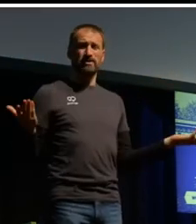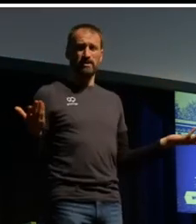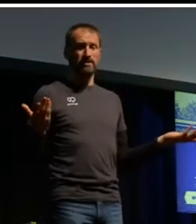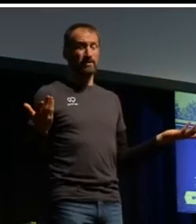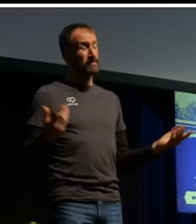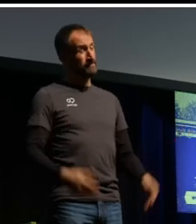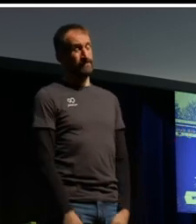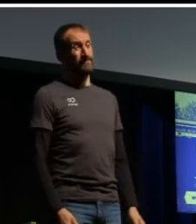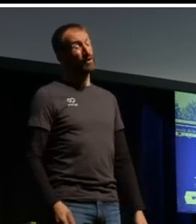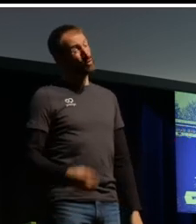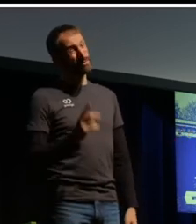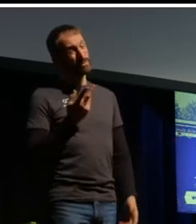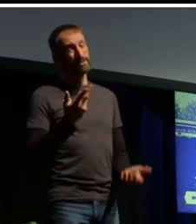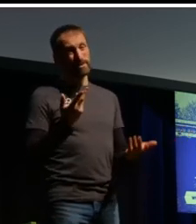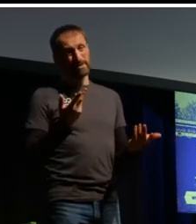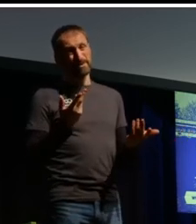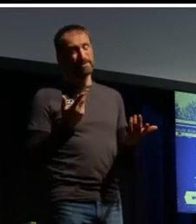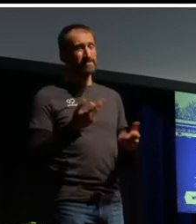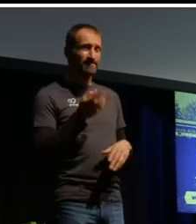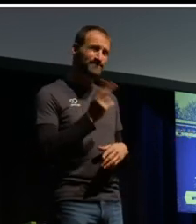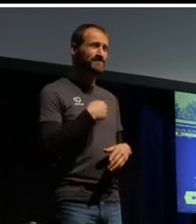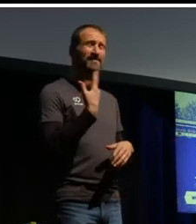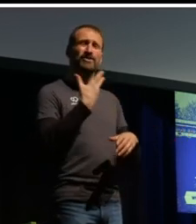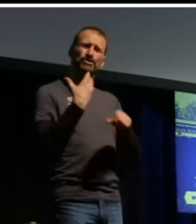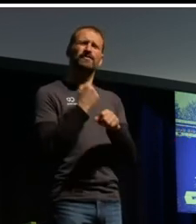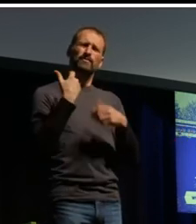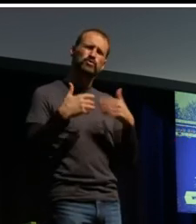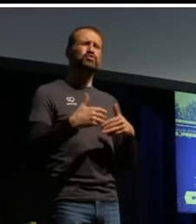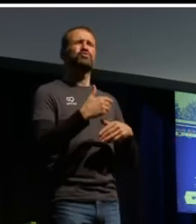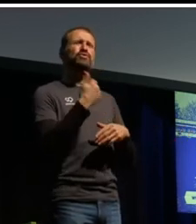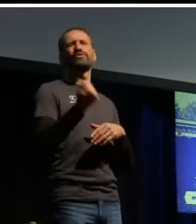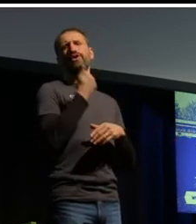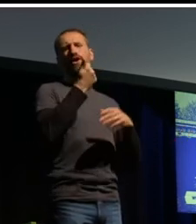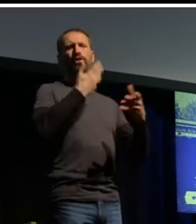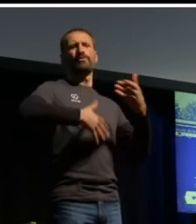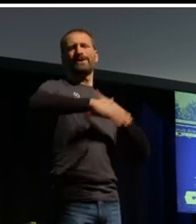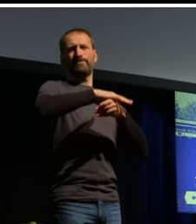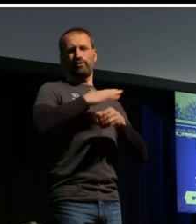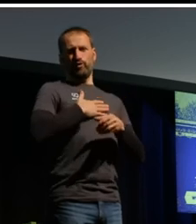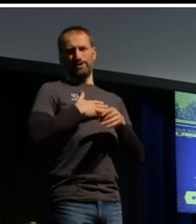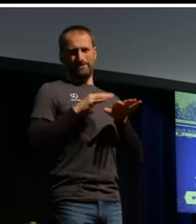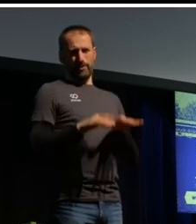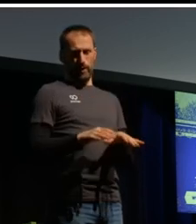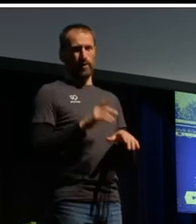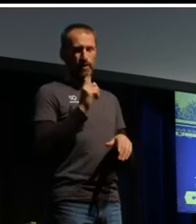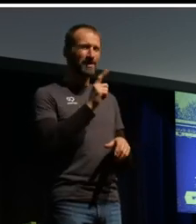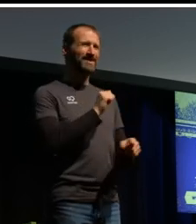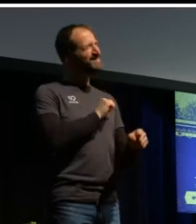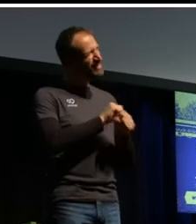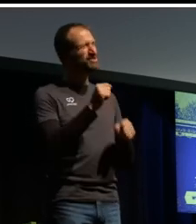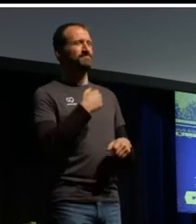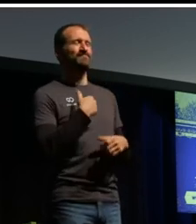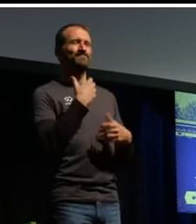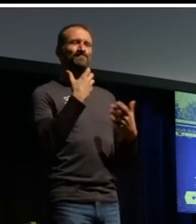And even though we've been able to create a really awesome environment in our office, I still have to deal with a lot of BS, like